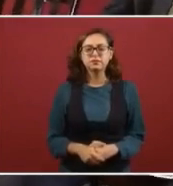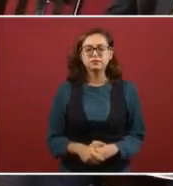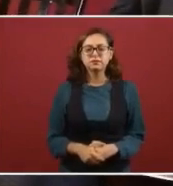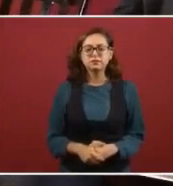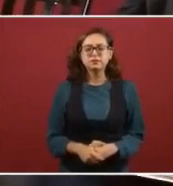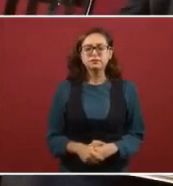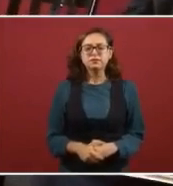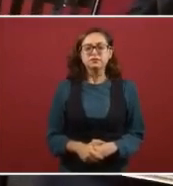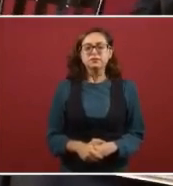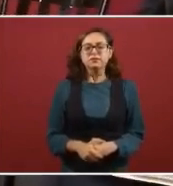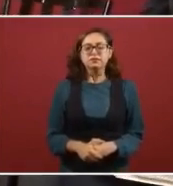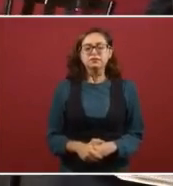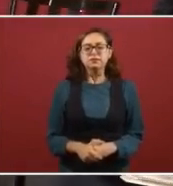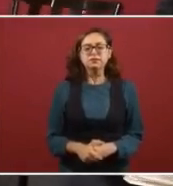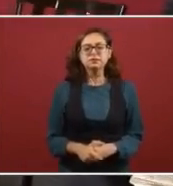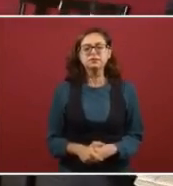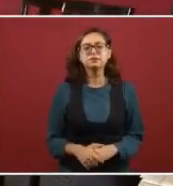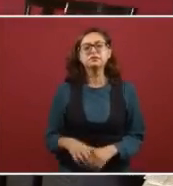also reiterated